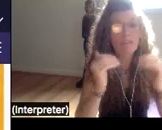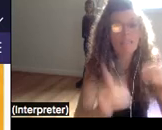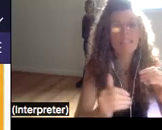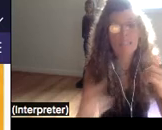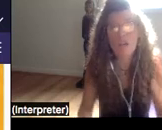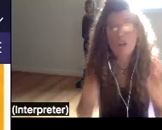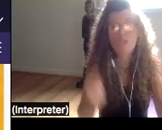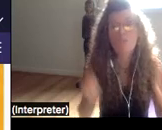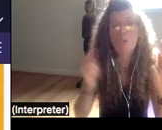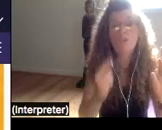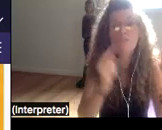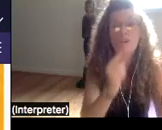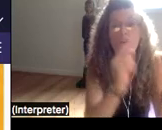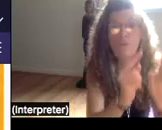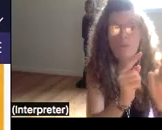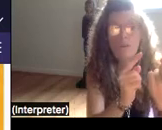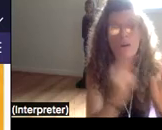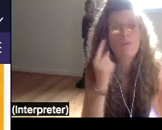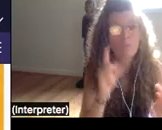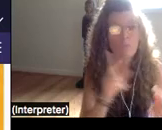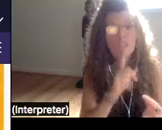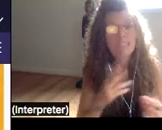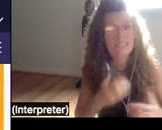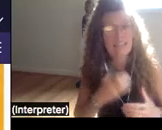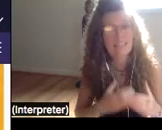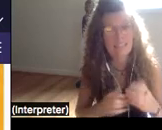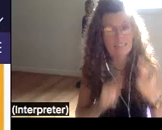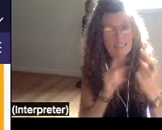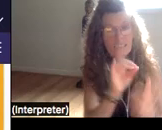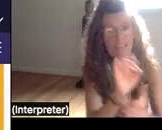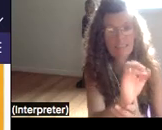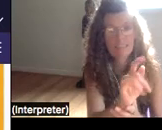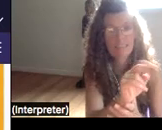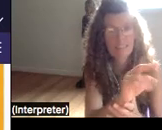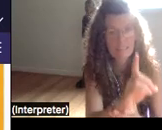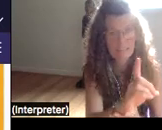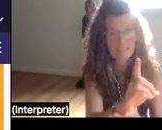from advancing towards the goal for which he is destined,